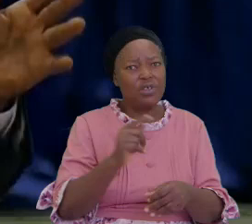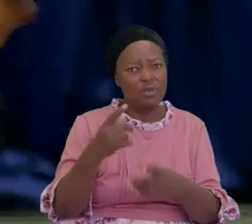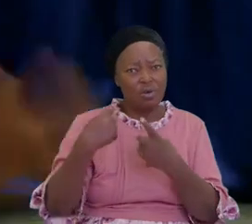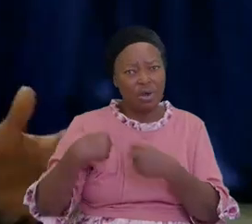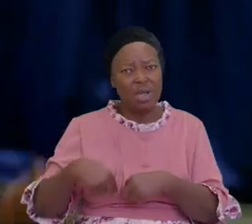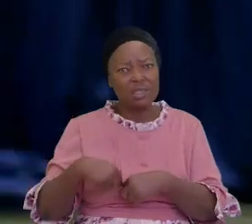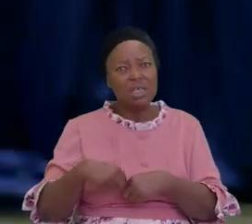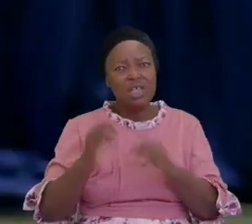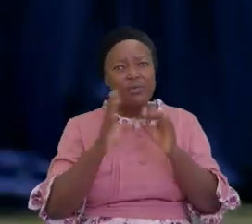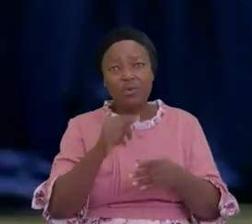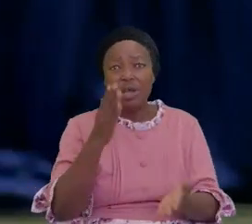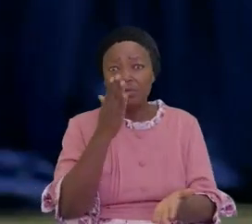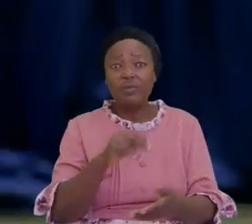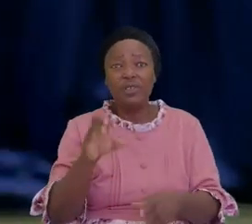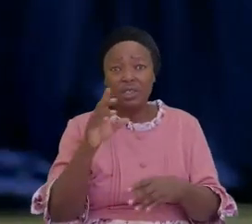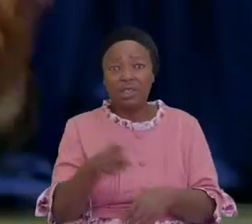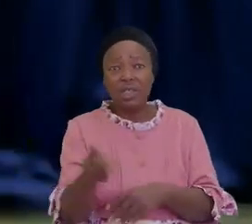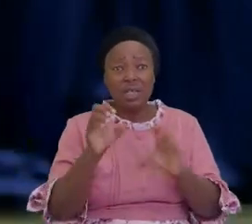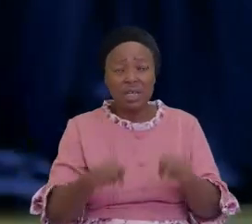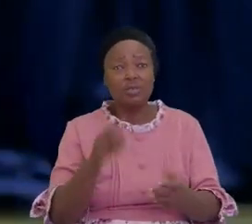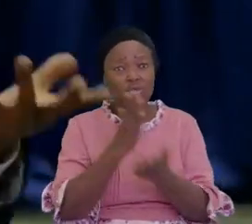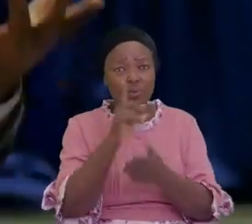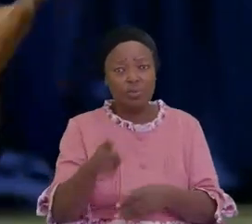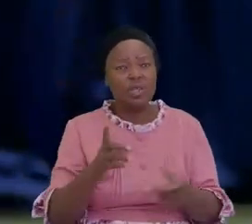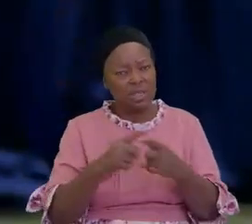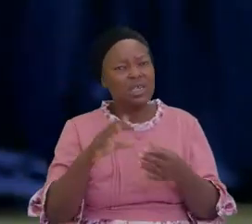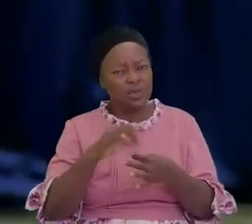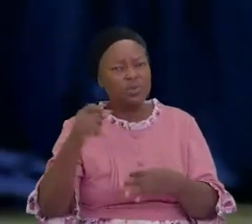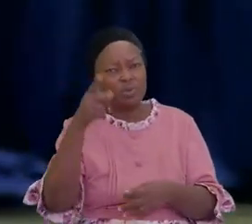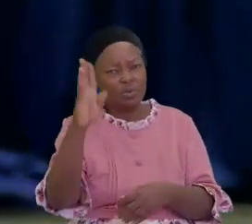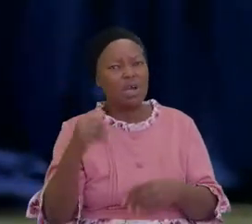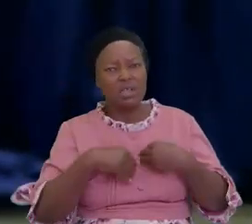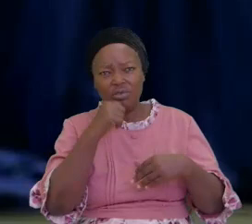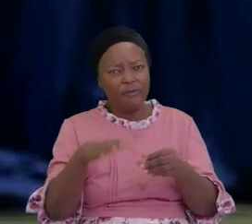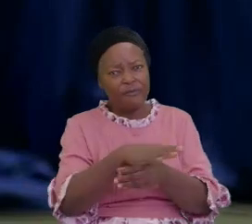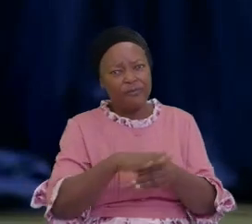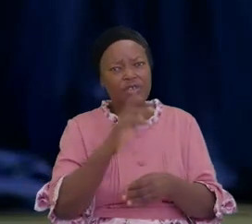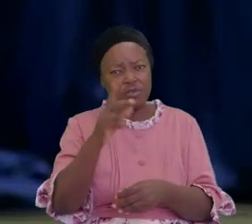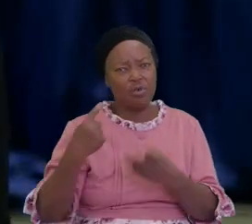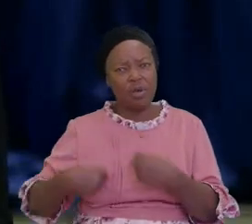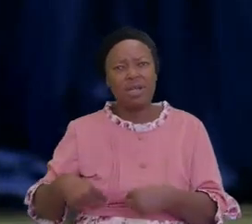are stoppable, the Spirit of God has not filled your heart.